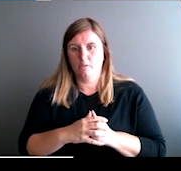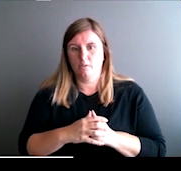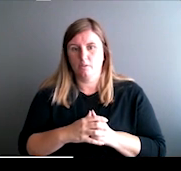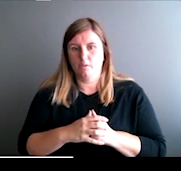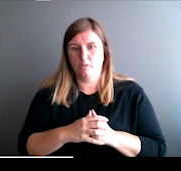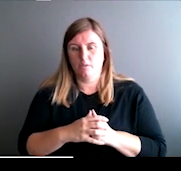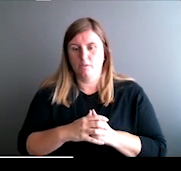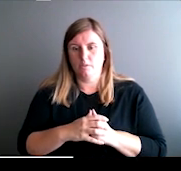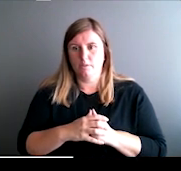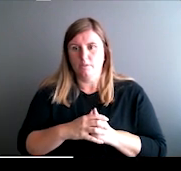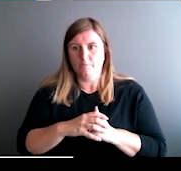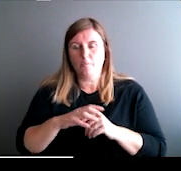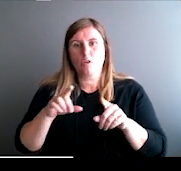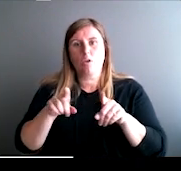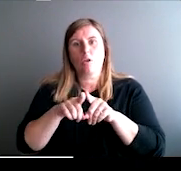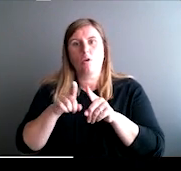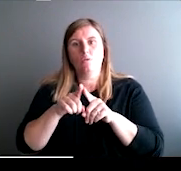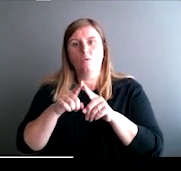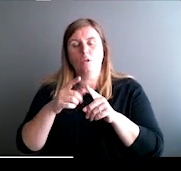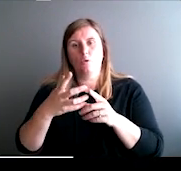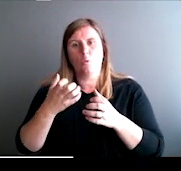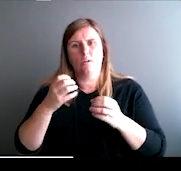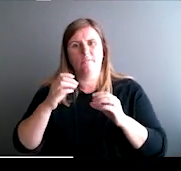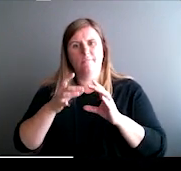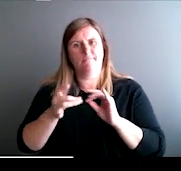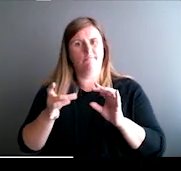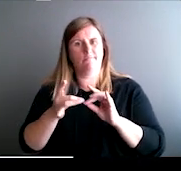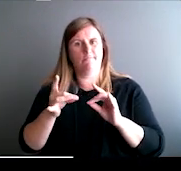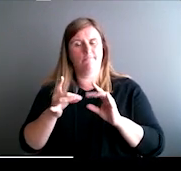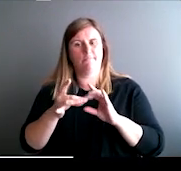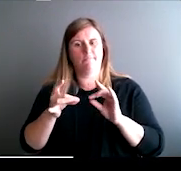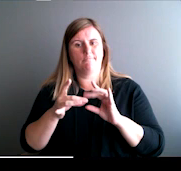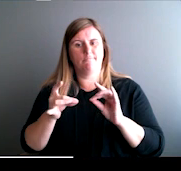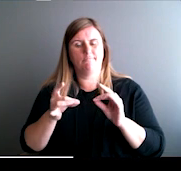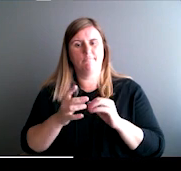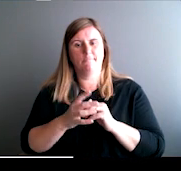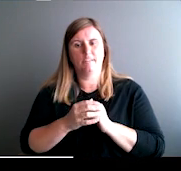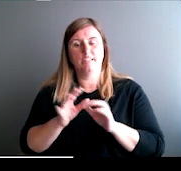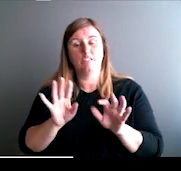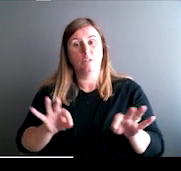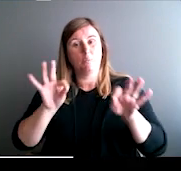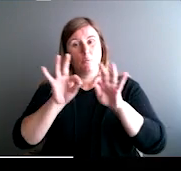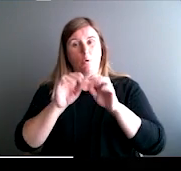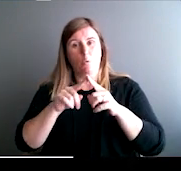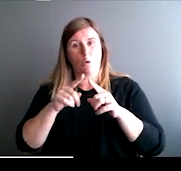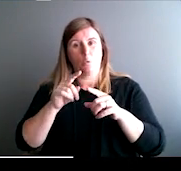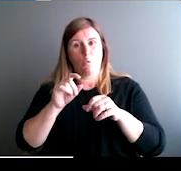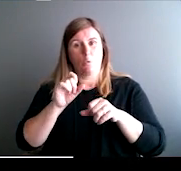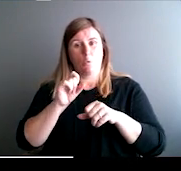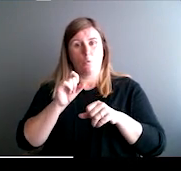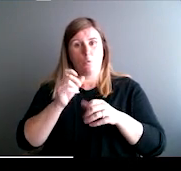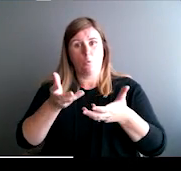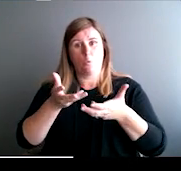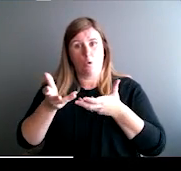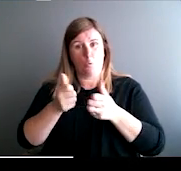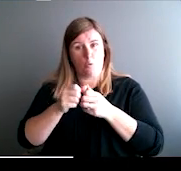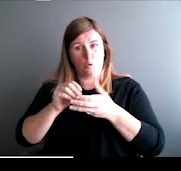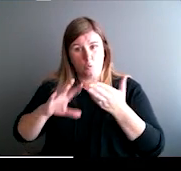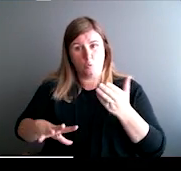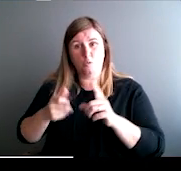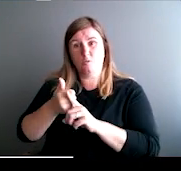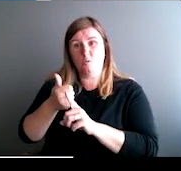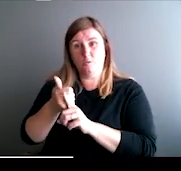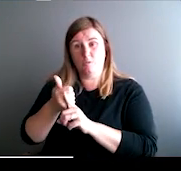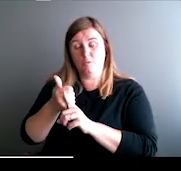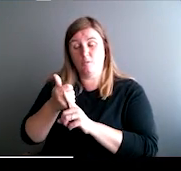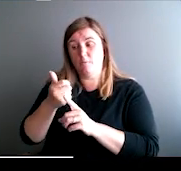I also want to take a moment just to state it's important that when working with students who engage in problematic behavior, whether